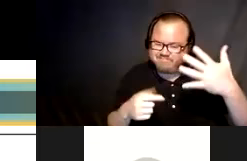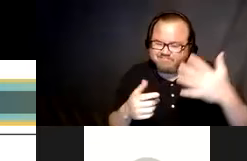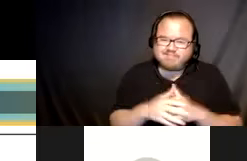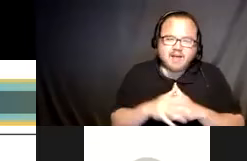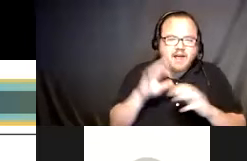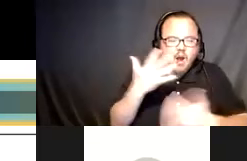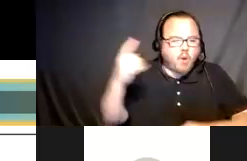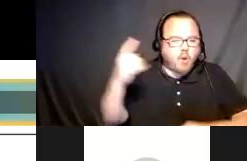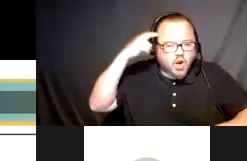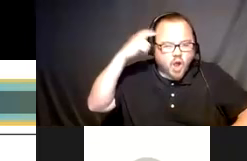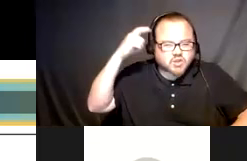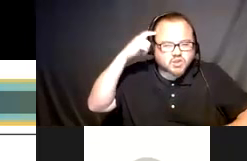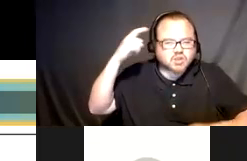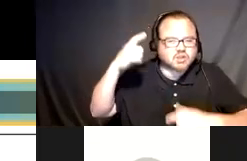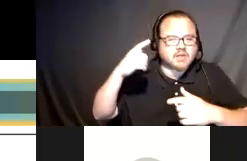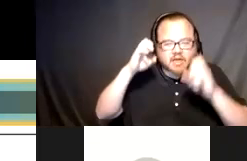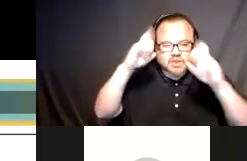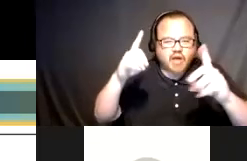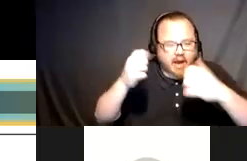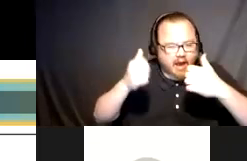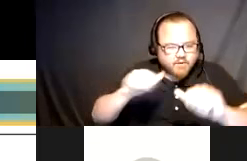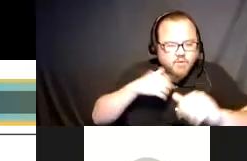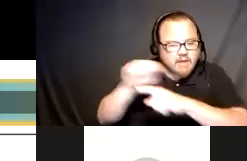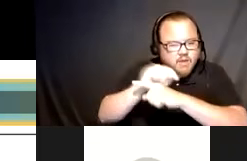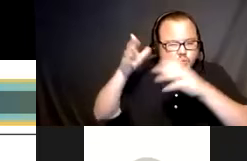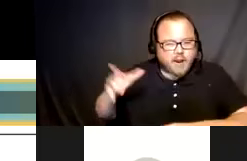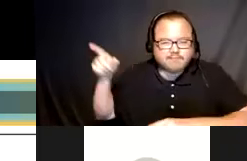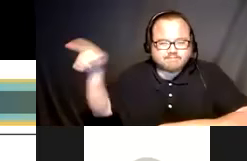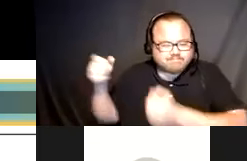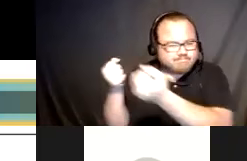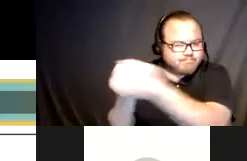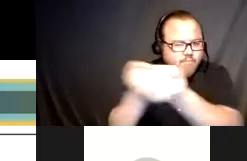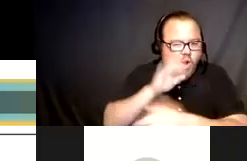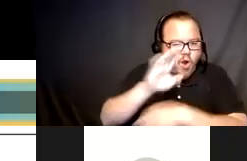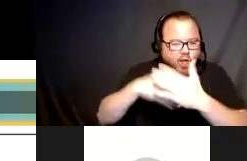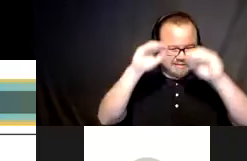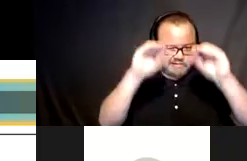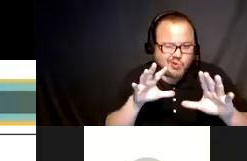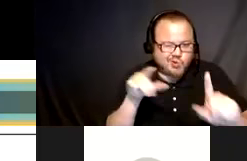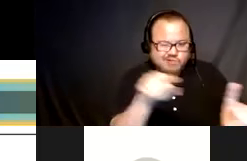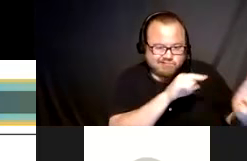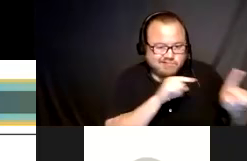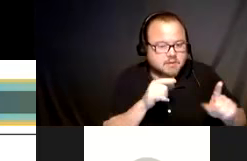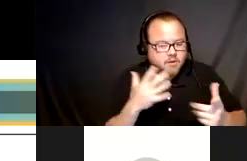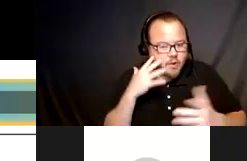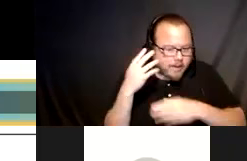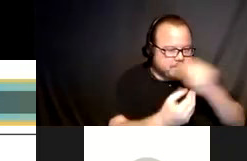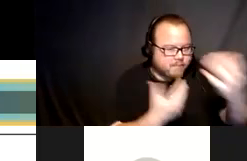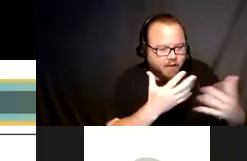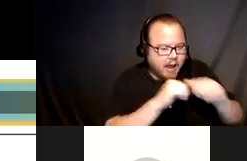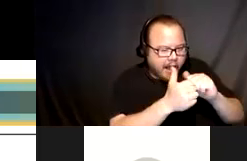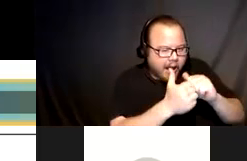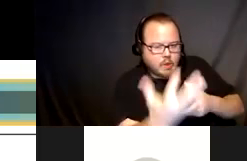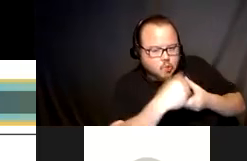conscious education efforts, we have trainers that are working to support all of our teachers to be able to provide inclusive and